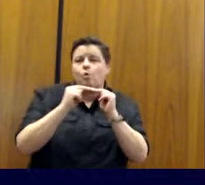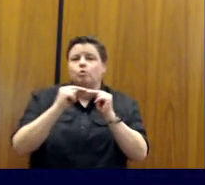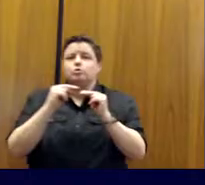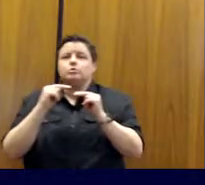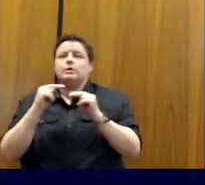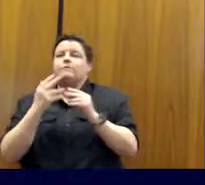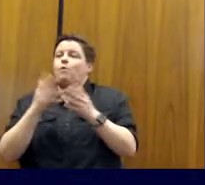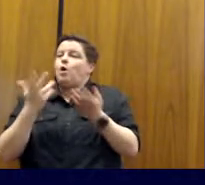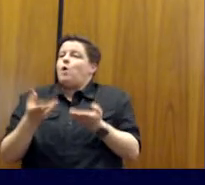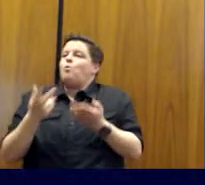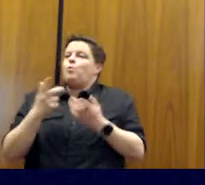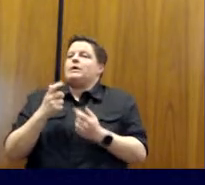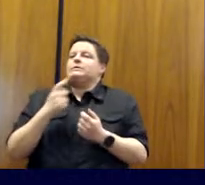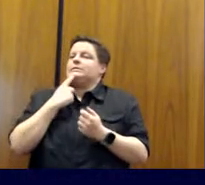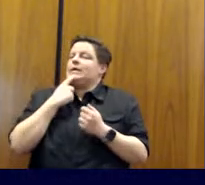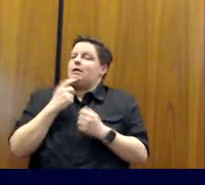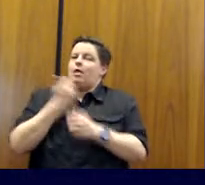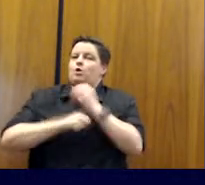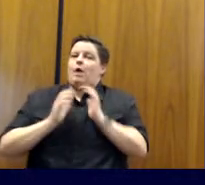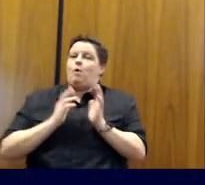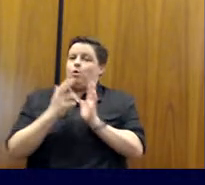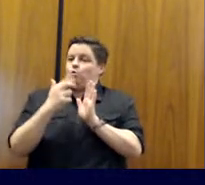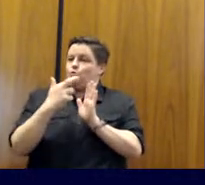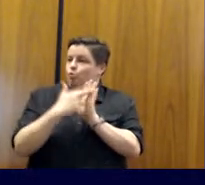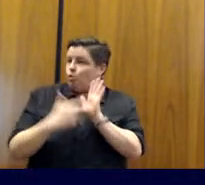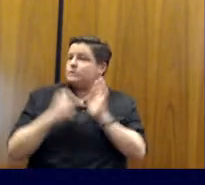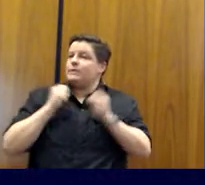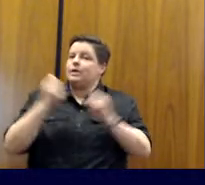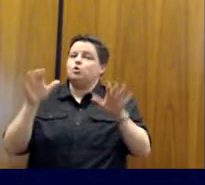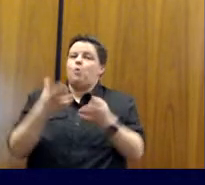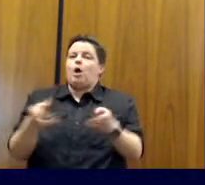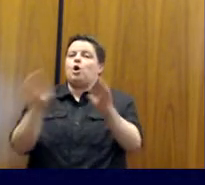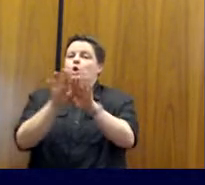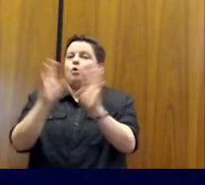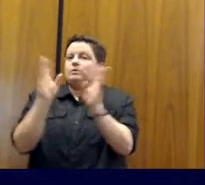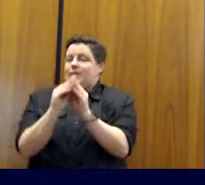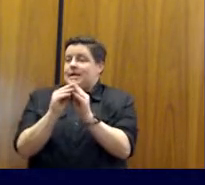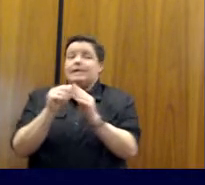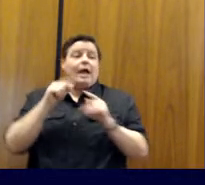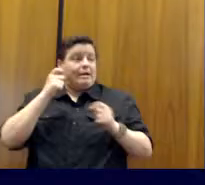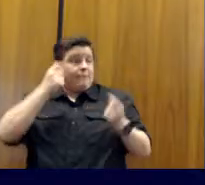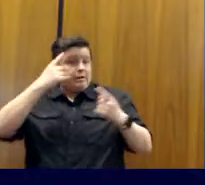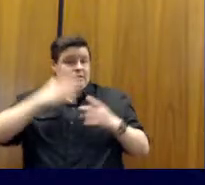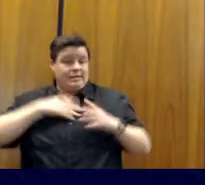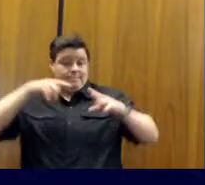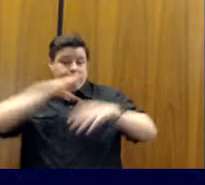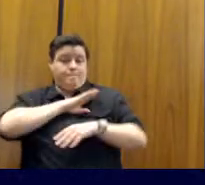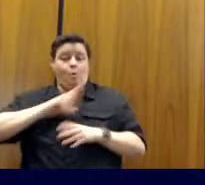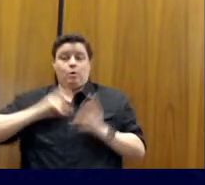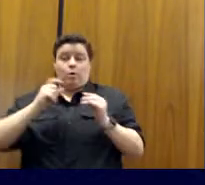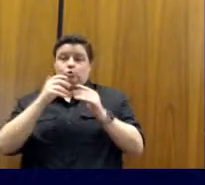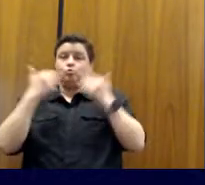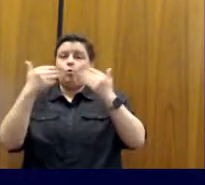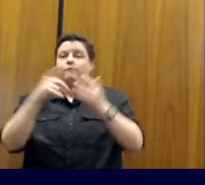a closed hearing, it's my understanding that this board wants to go into a closed session to